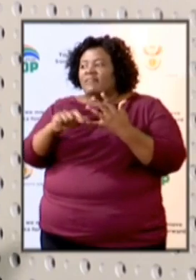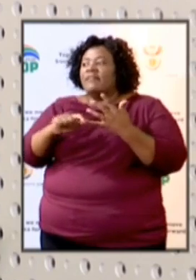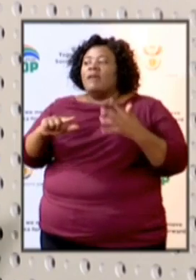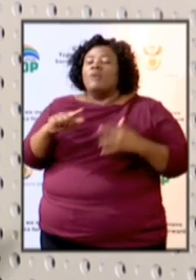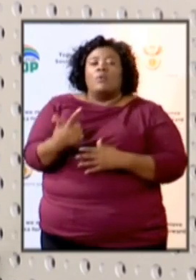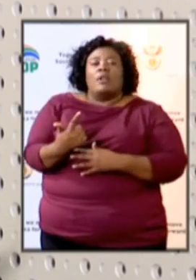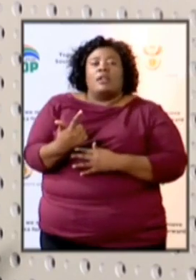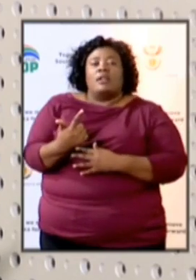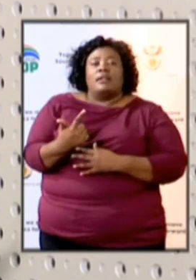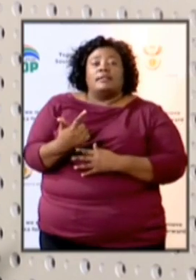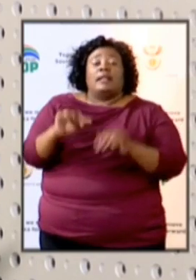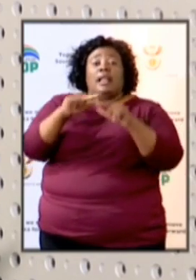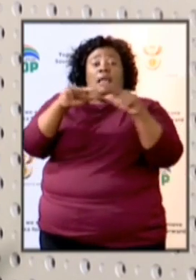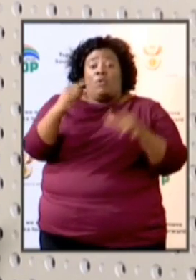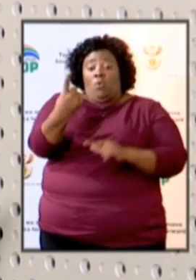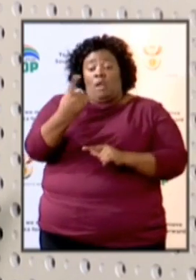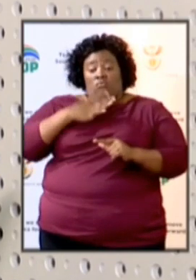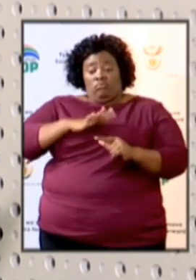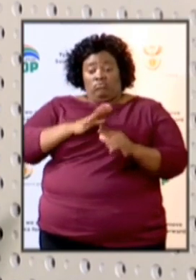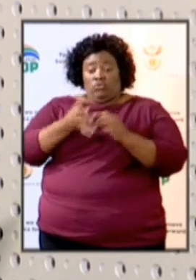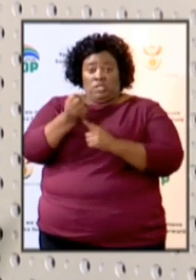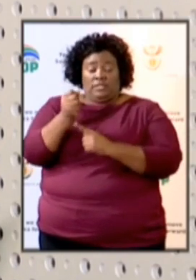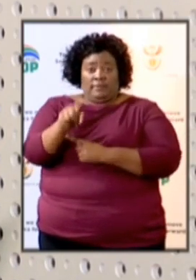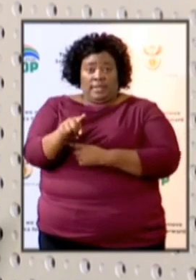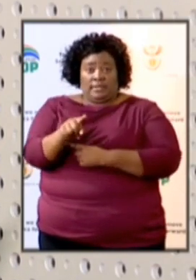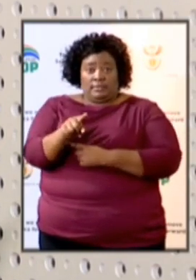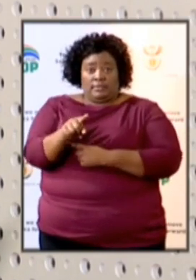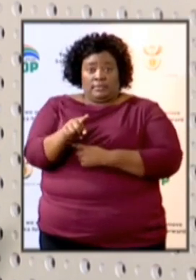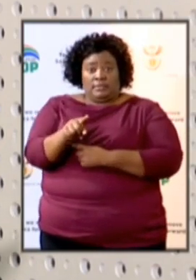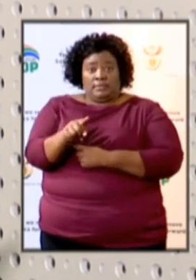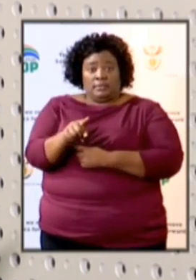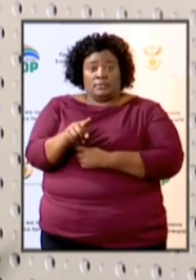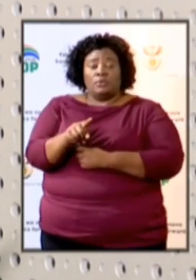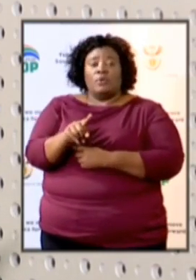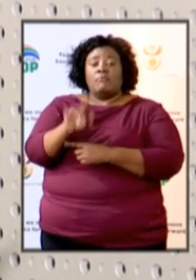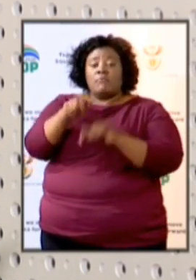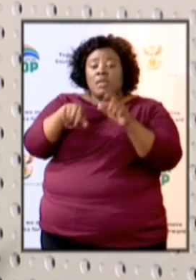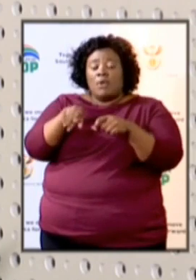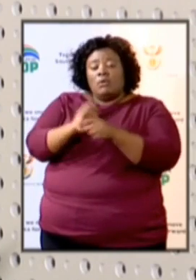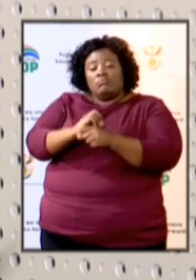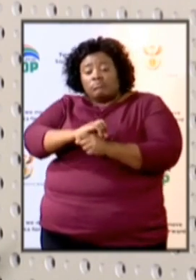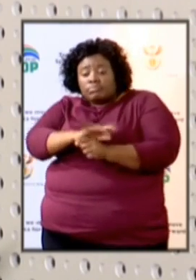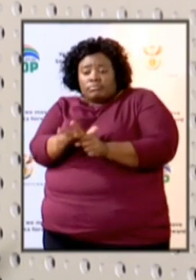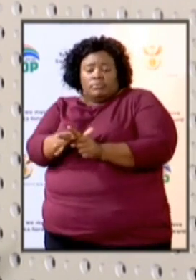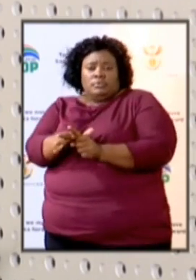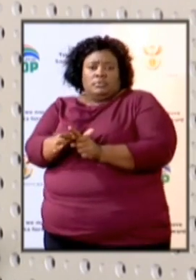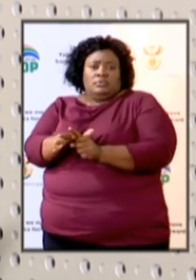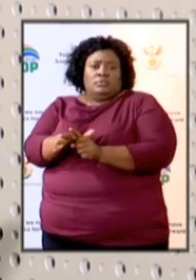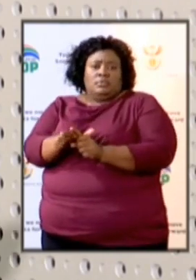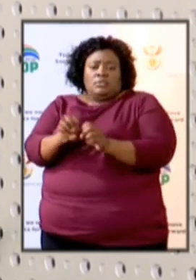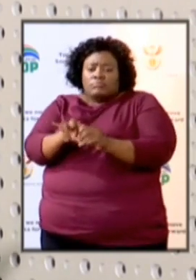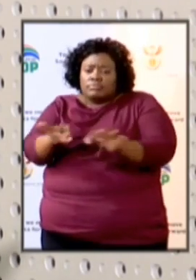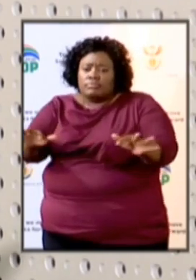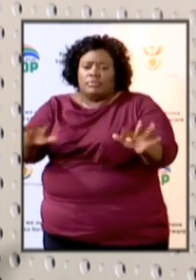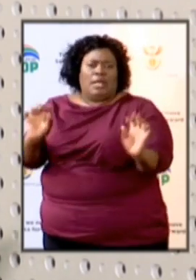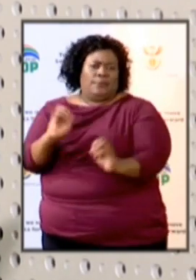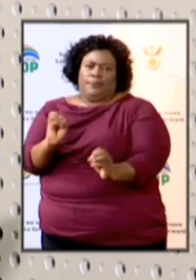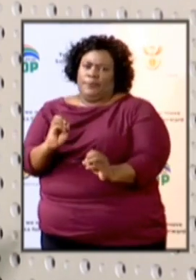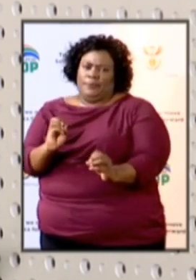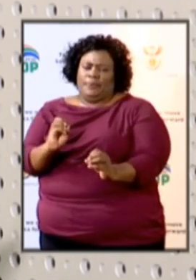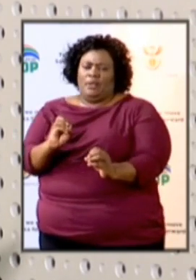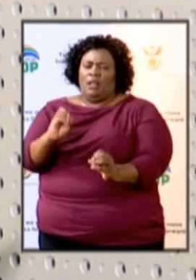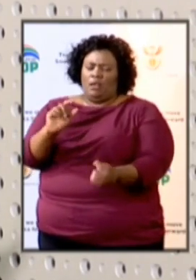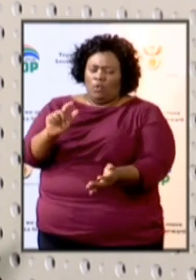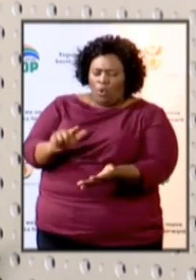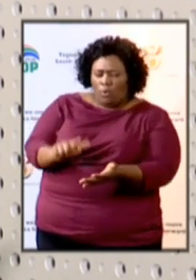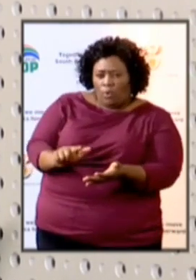is where we want to be, where there is low infection and high level of readiness. Level five, we want to